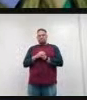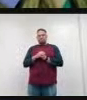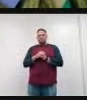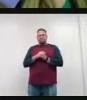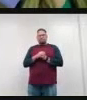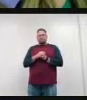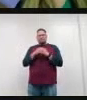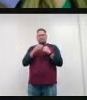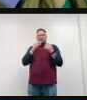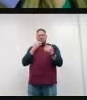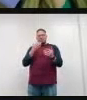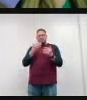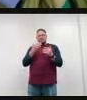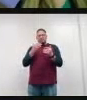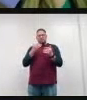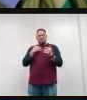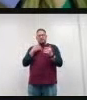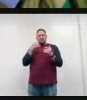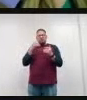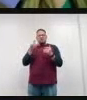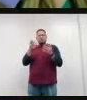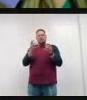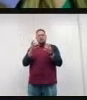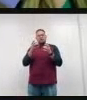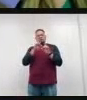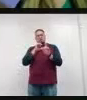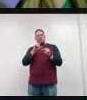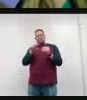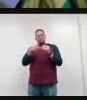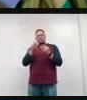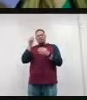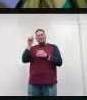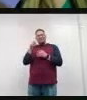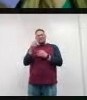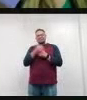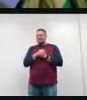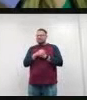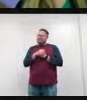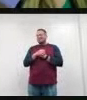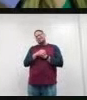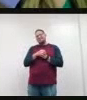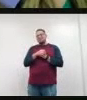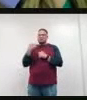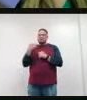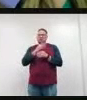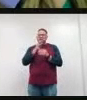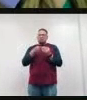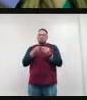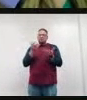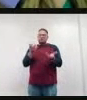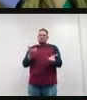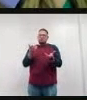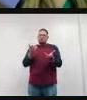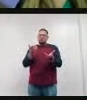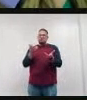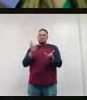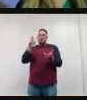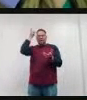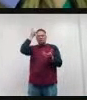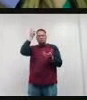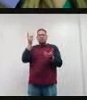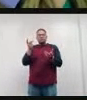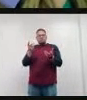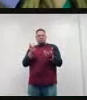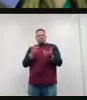Thanks, Vince. And I think just wanted to make comments about, this, we're just talking about the democracy of the board here, right? Like, we're